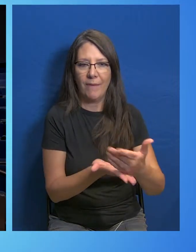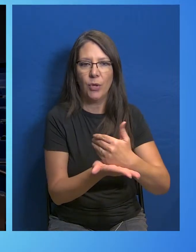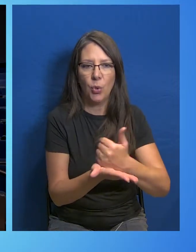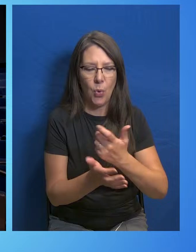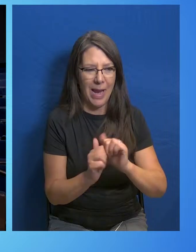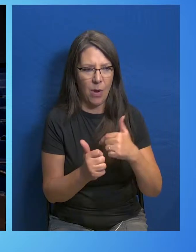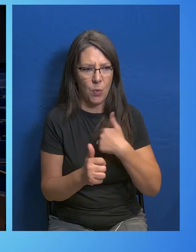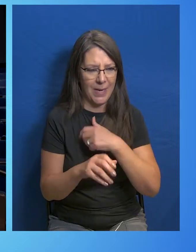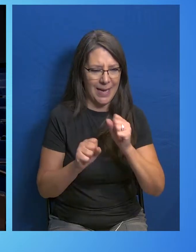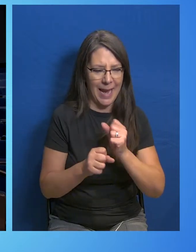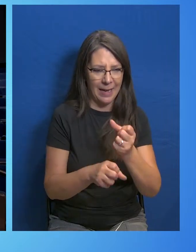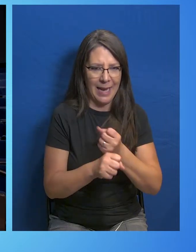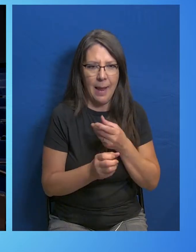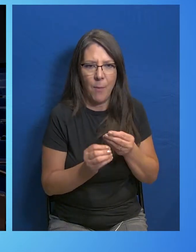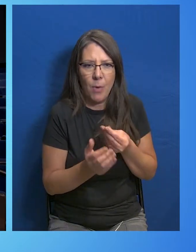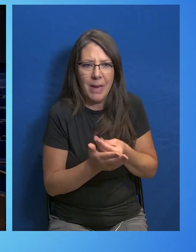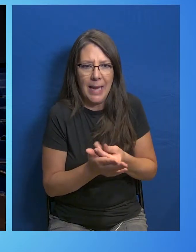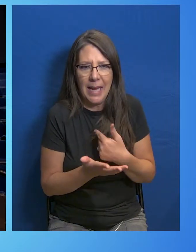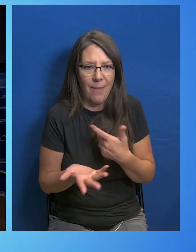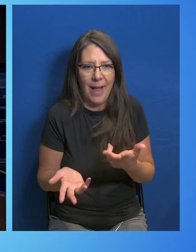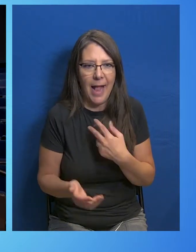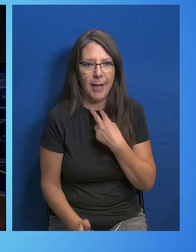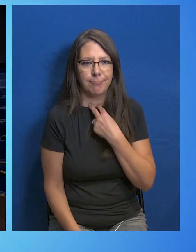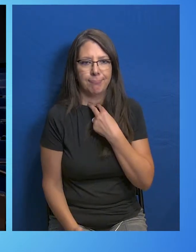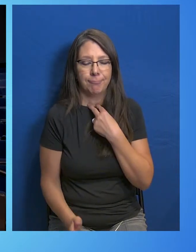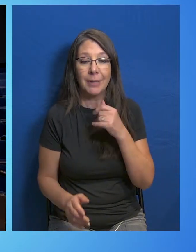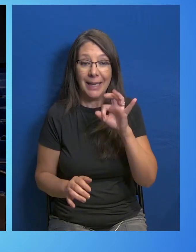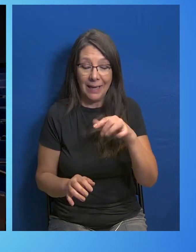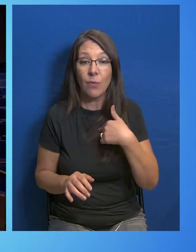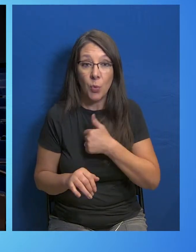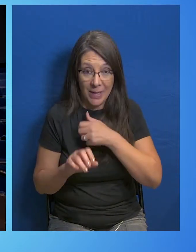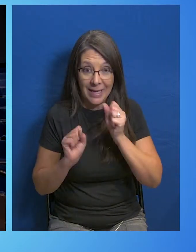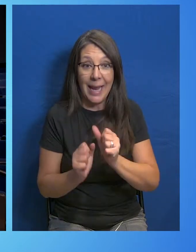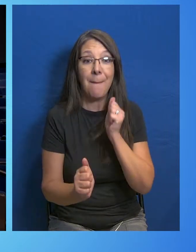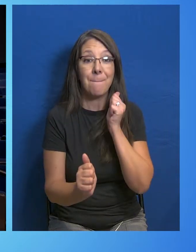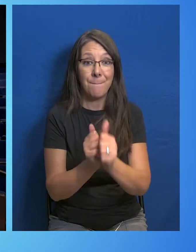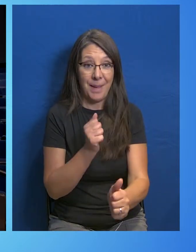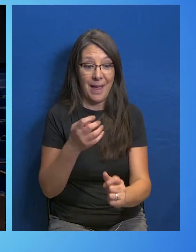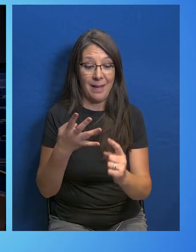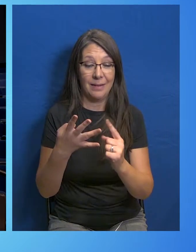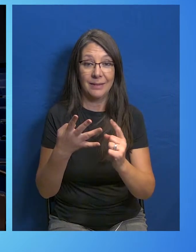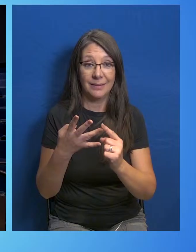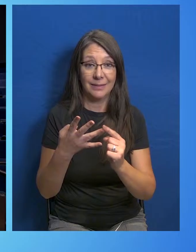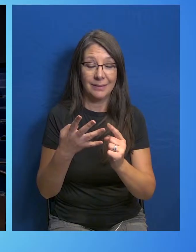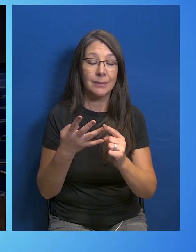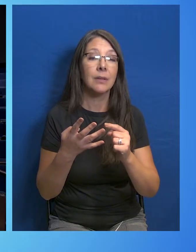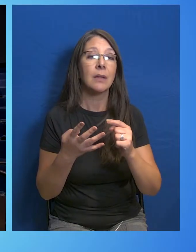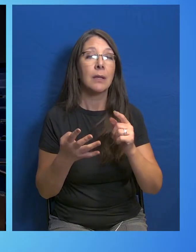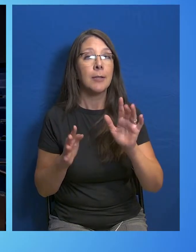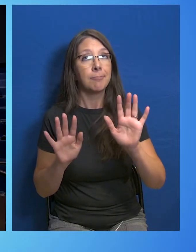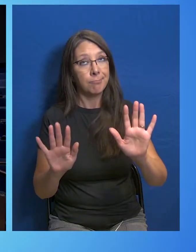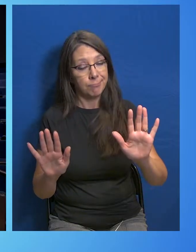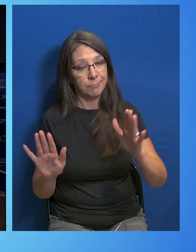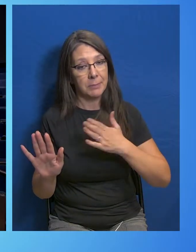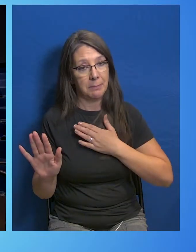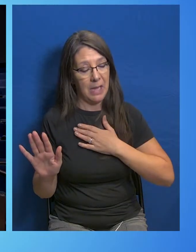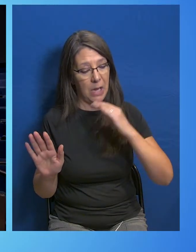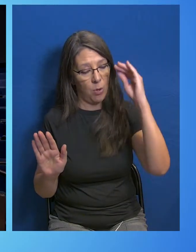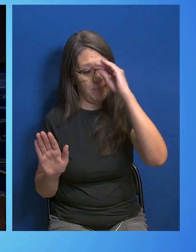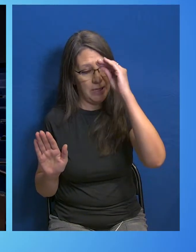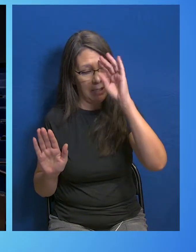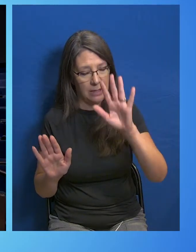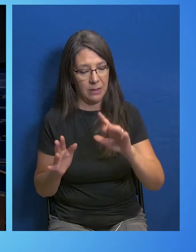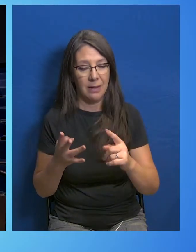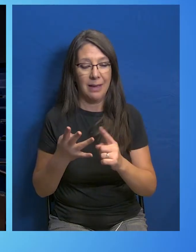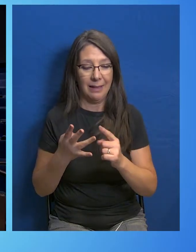if we can get this particular bill across, this is, in my opinion, is the